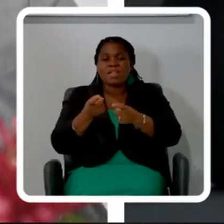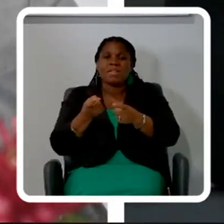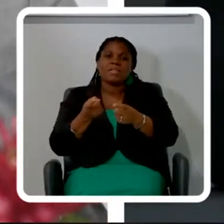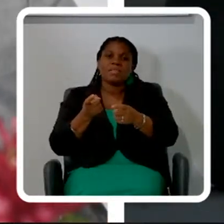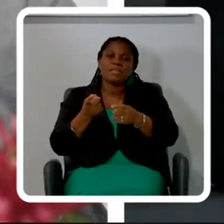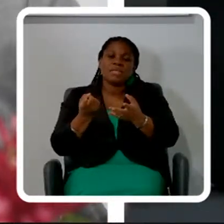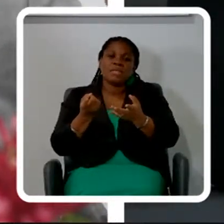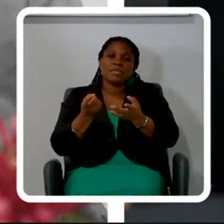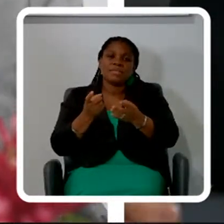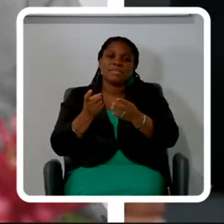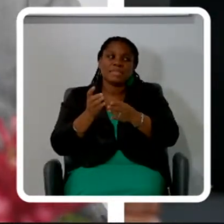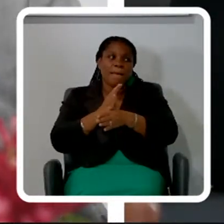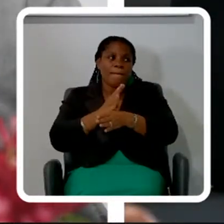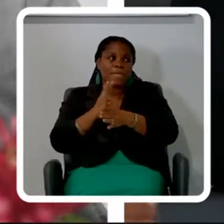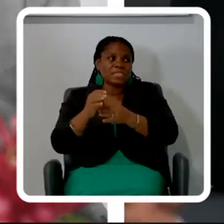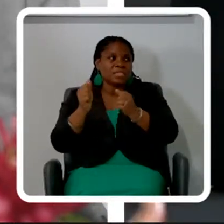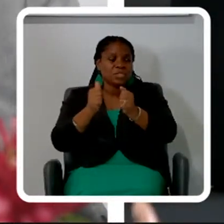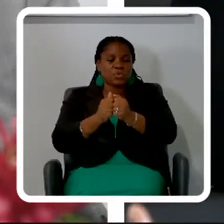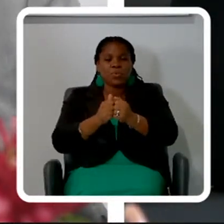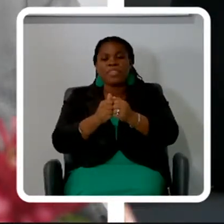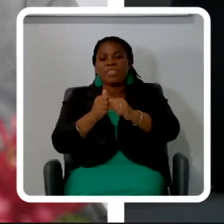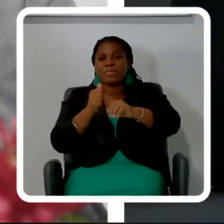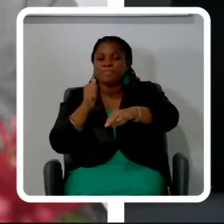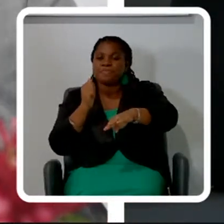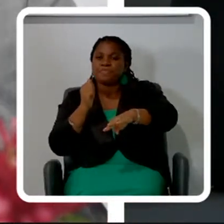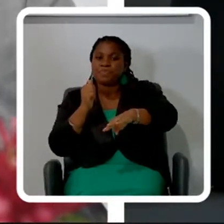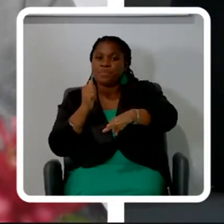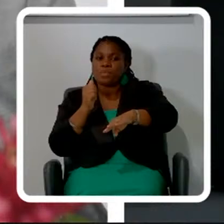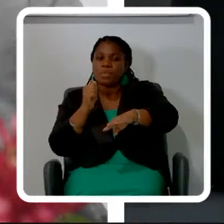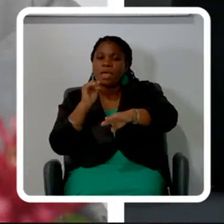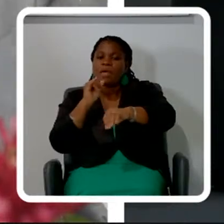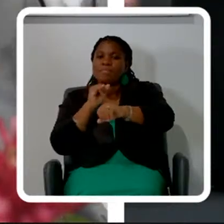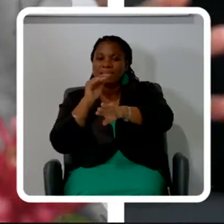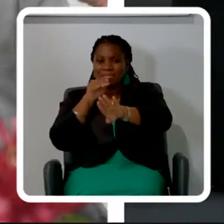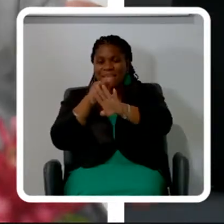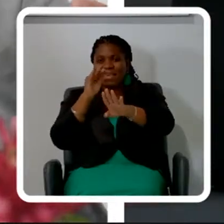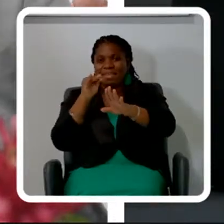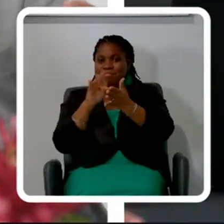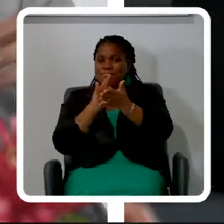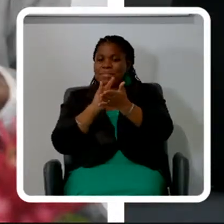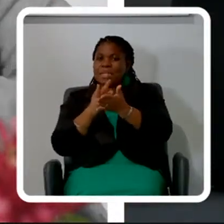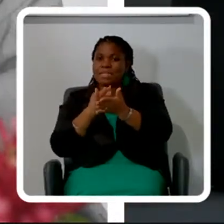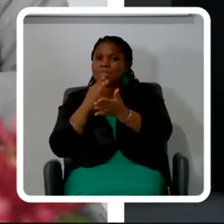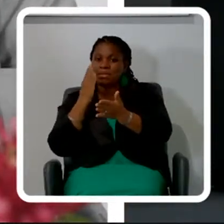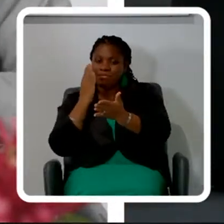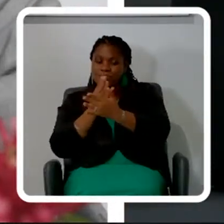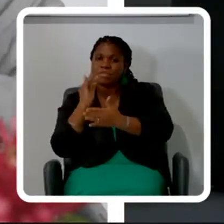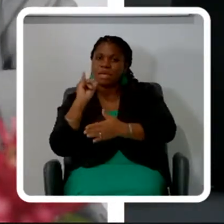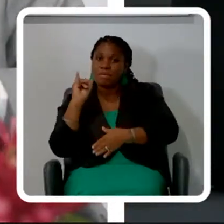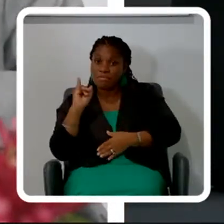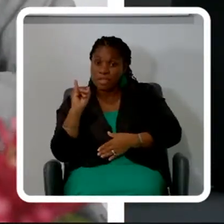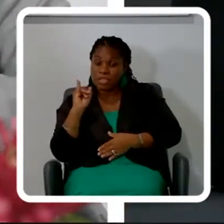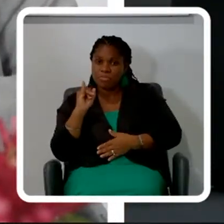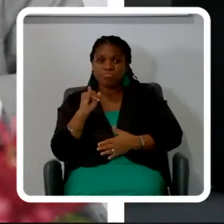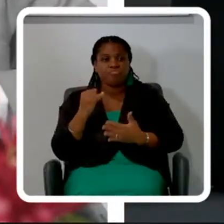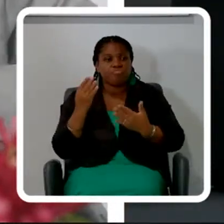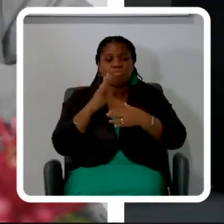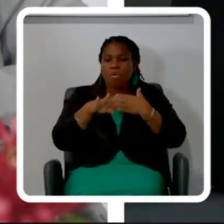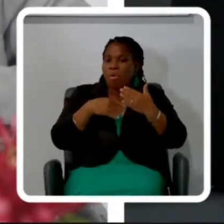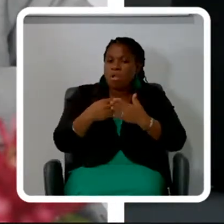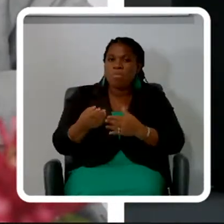into focus animal health, plant health, human health, and environmental health. So all of what you're